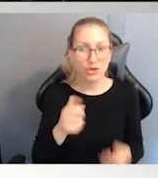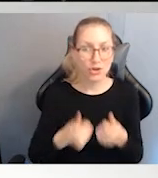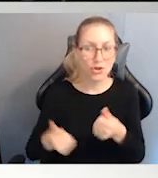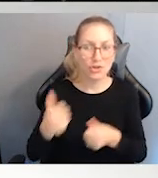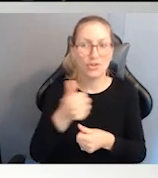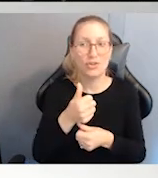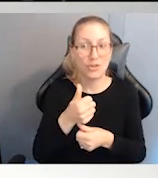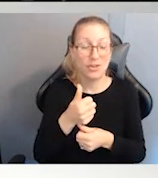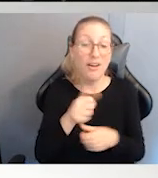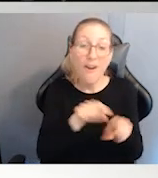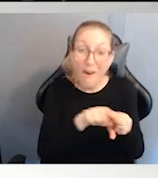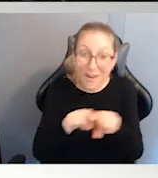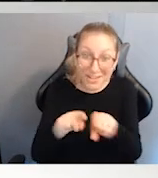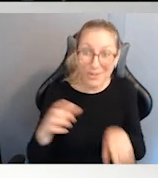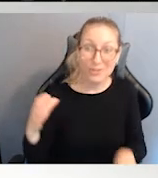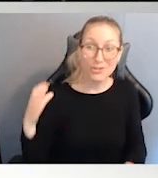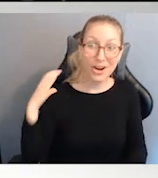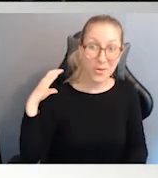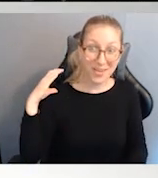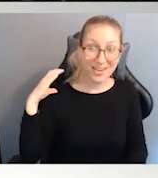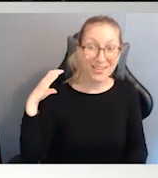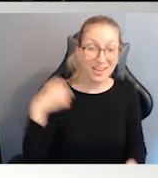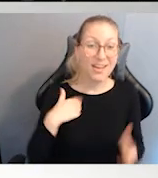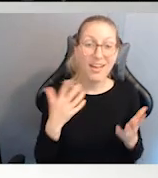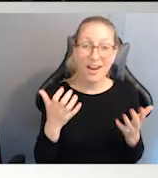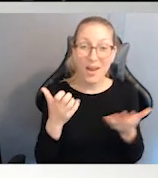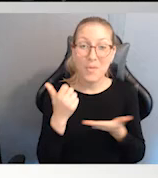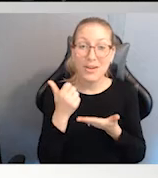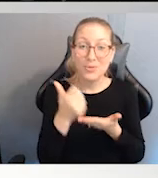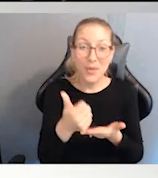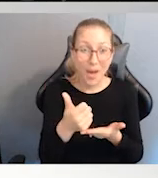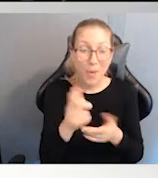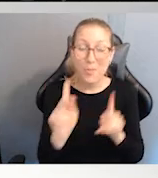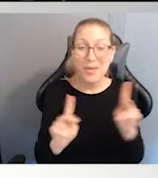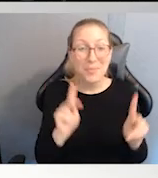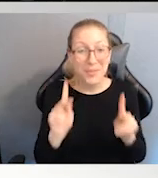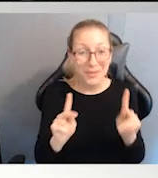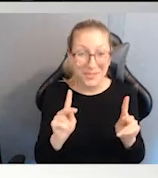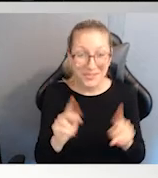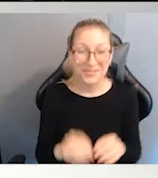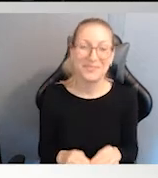chairman, and I want to help out with all these people.